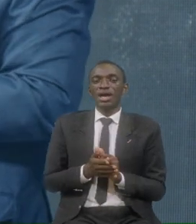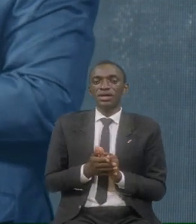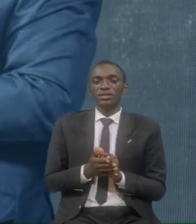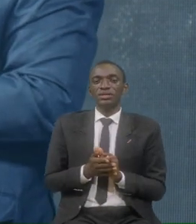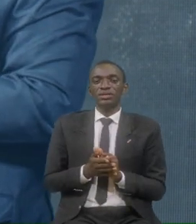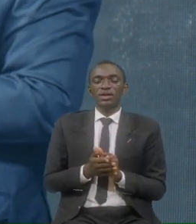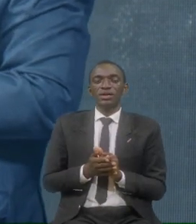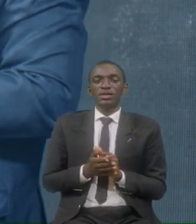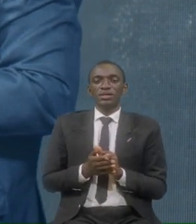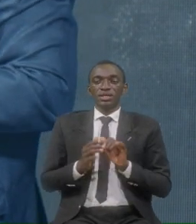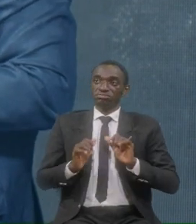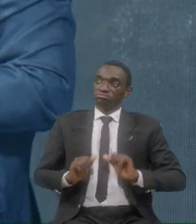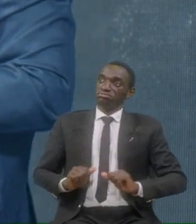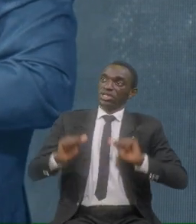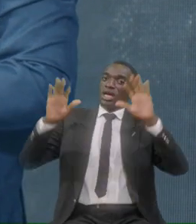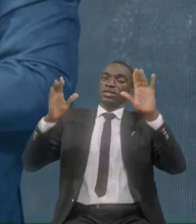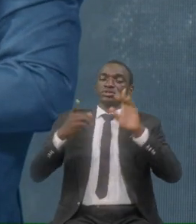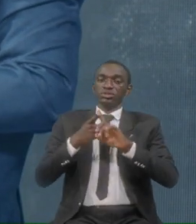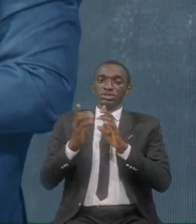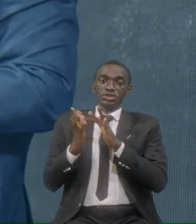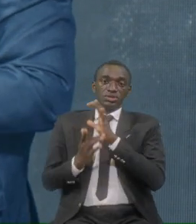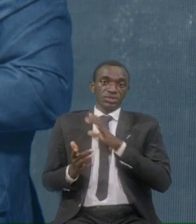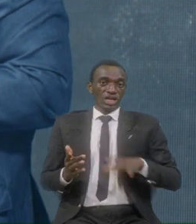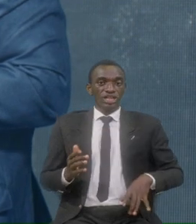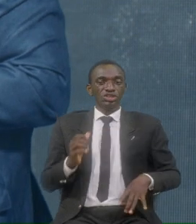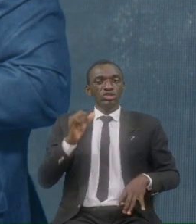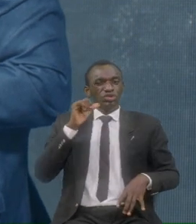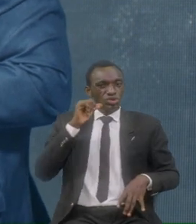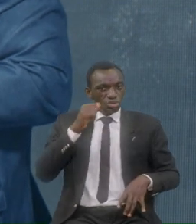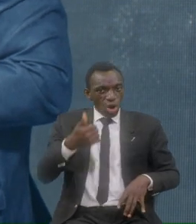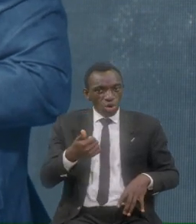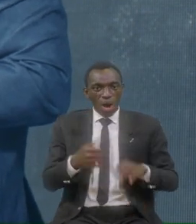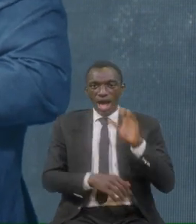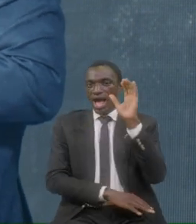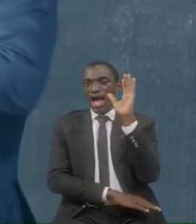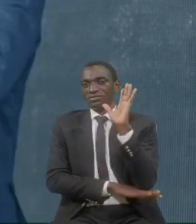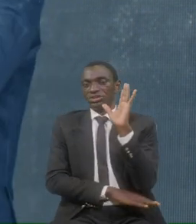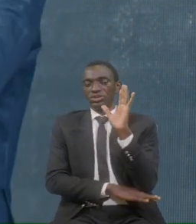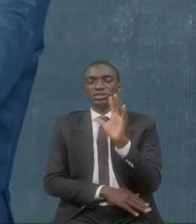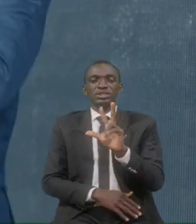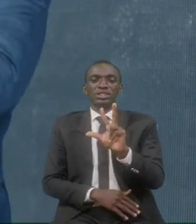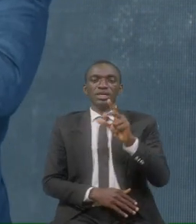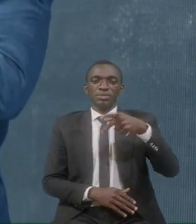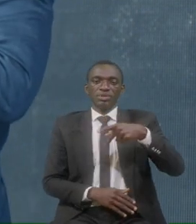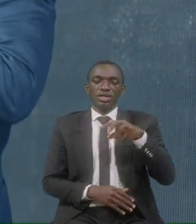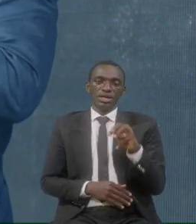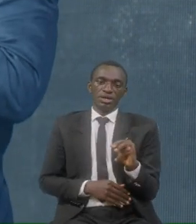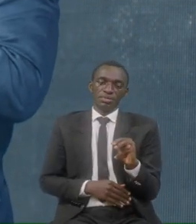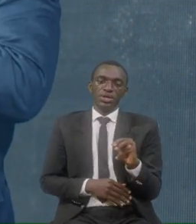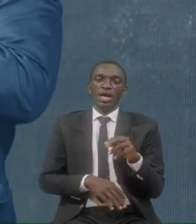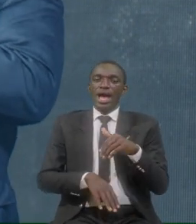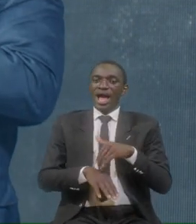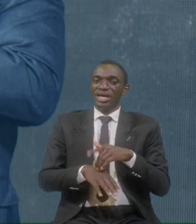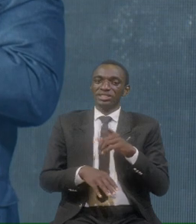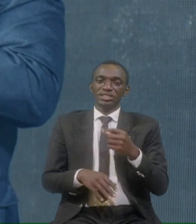to Christ, tomorrow by 3 p.m. at the main hall to